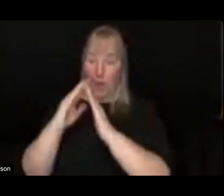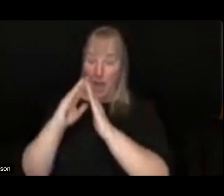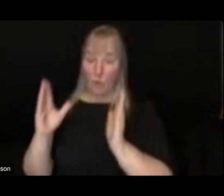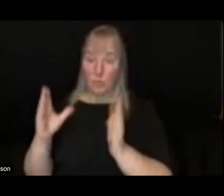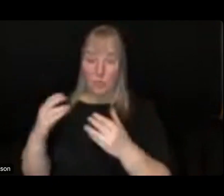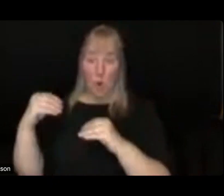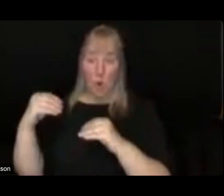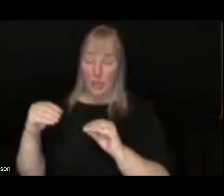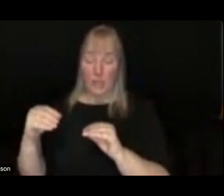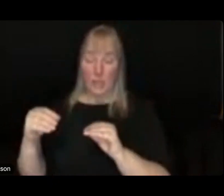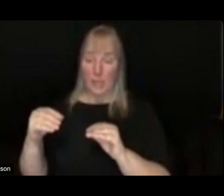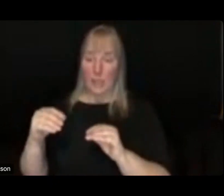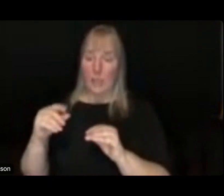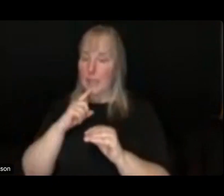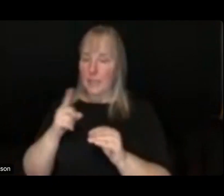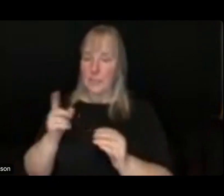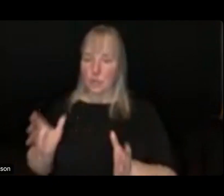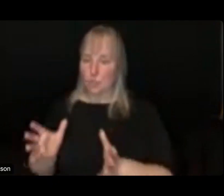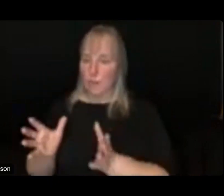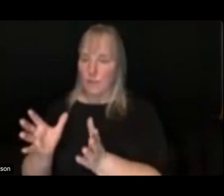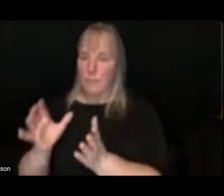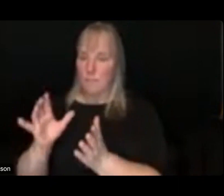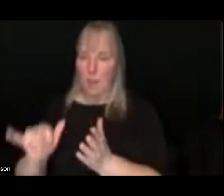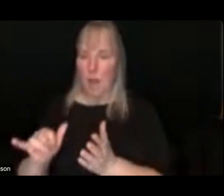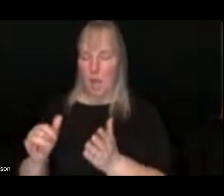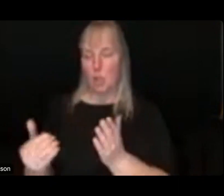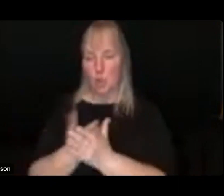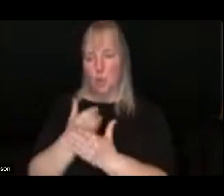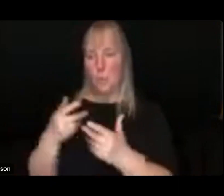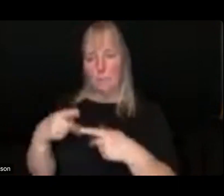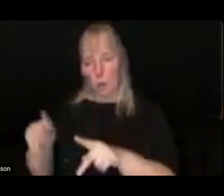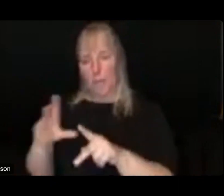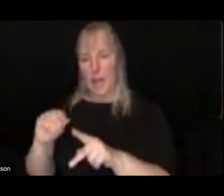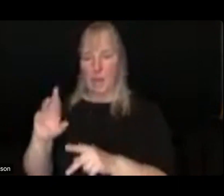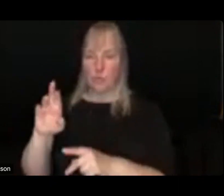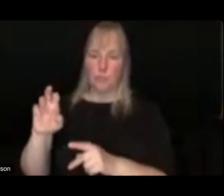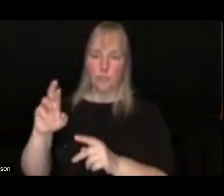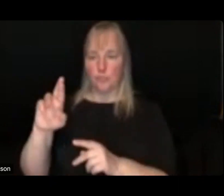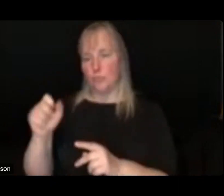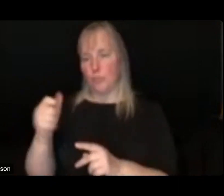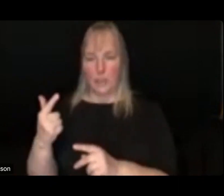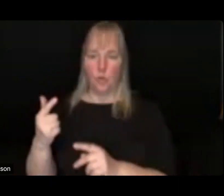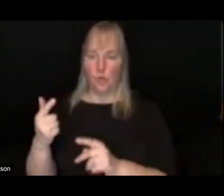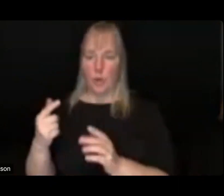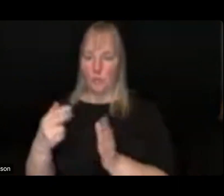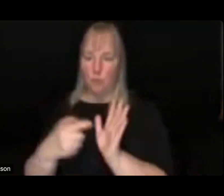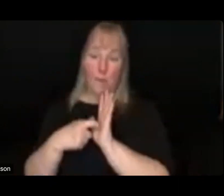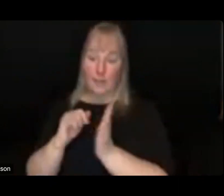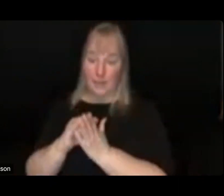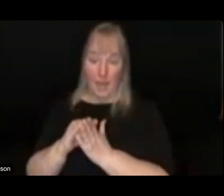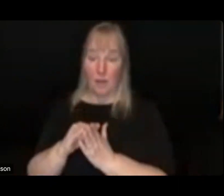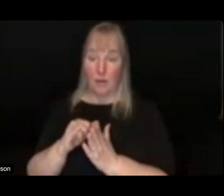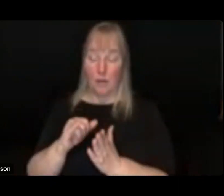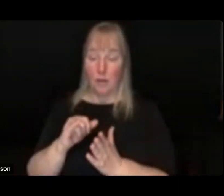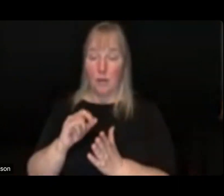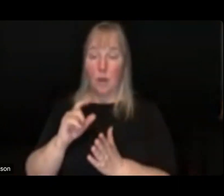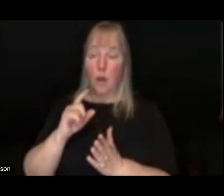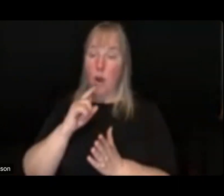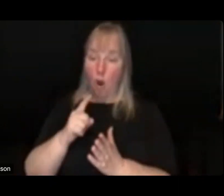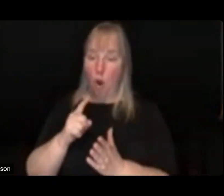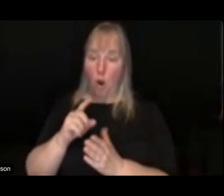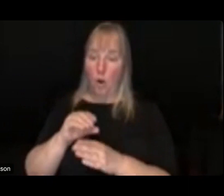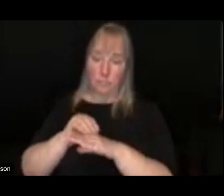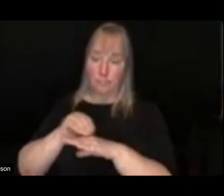is being driven by those new permitting and regulatory requirements that are driven by legislative